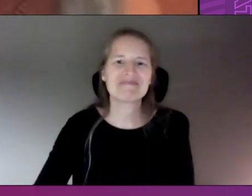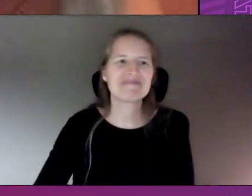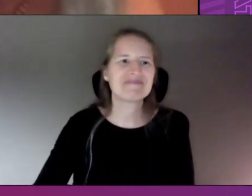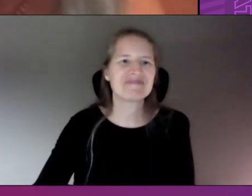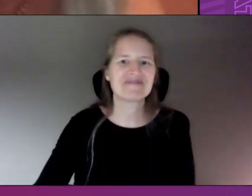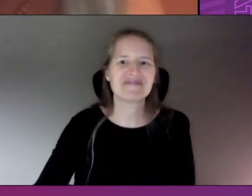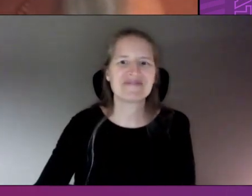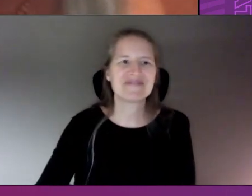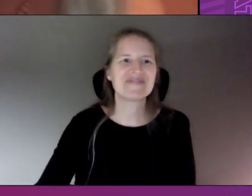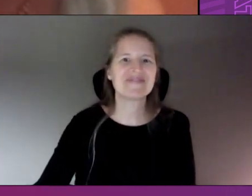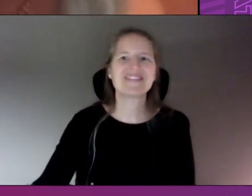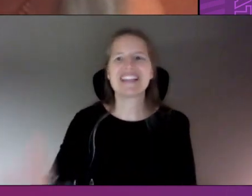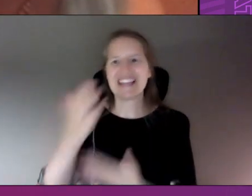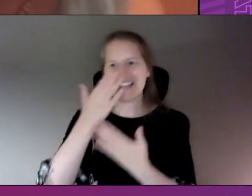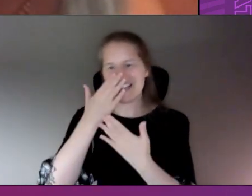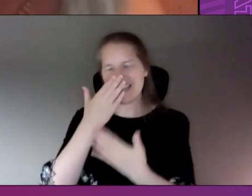Thank you, Raymond.